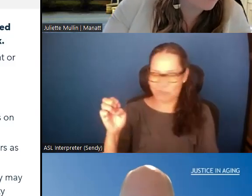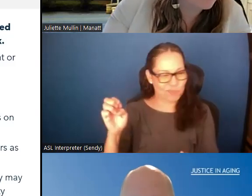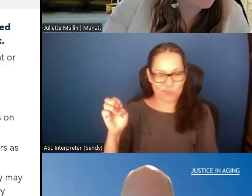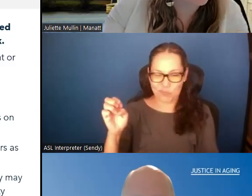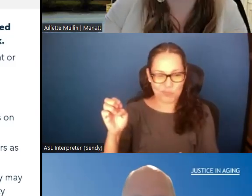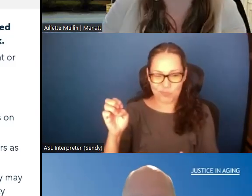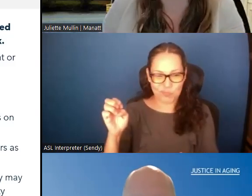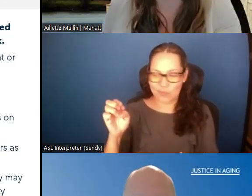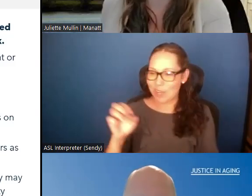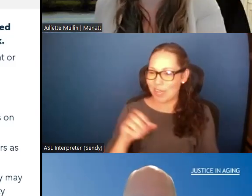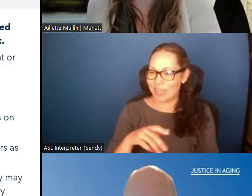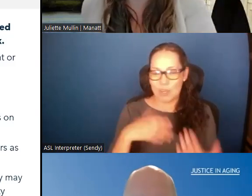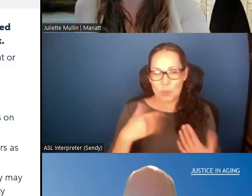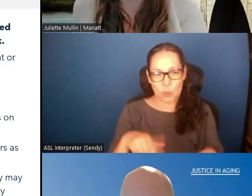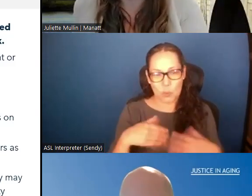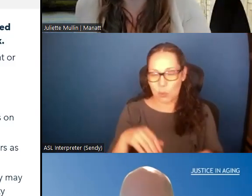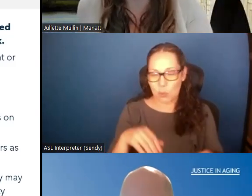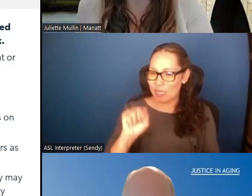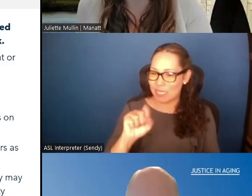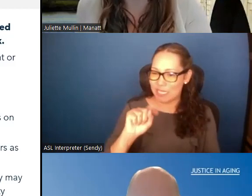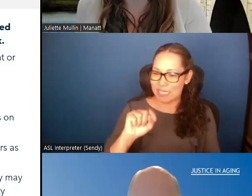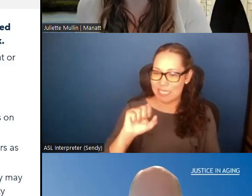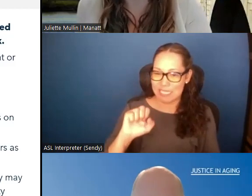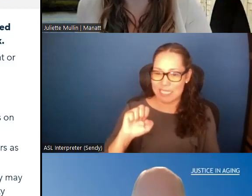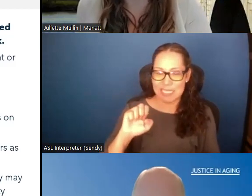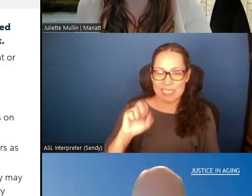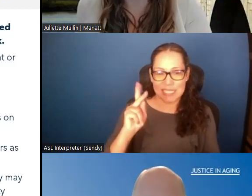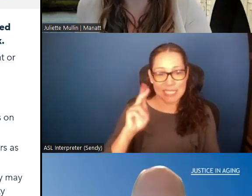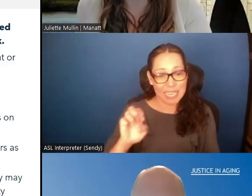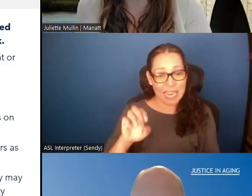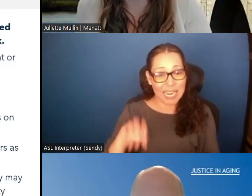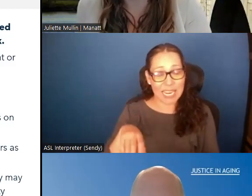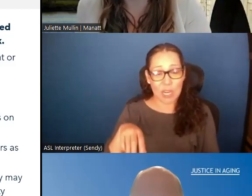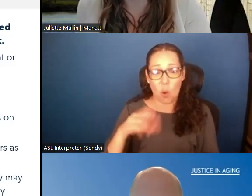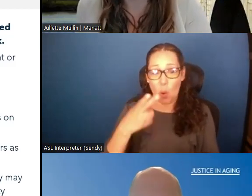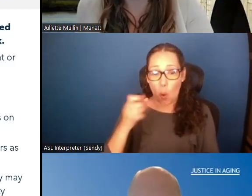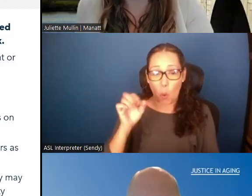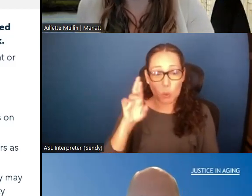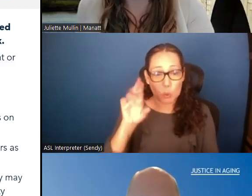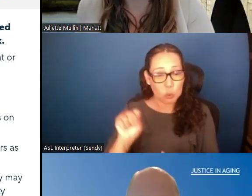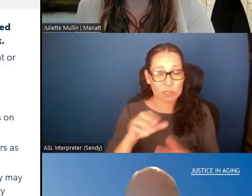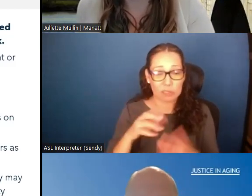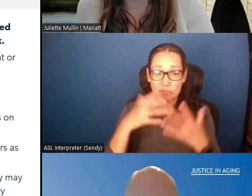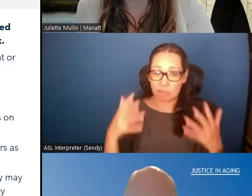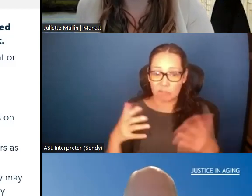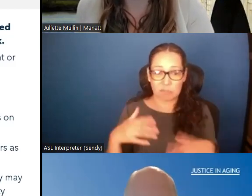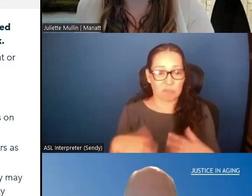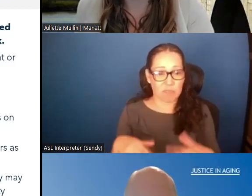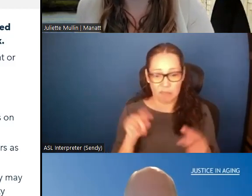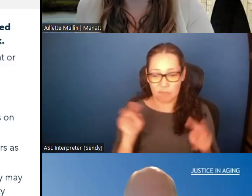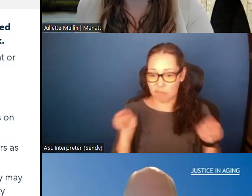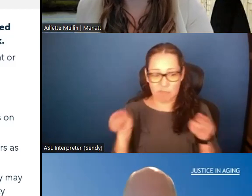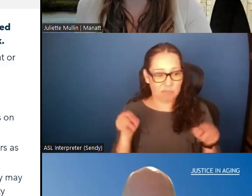other stakeholders, that's a lot of process and a lot of time and a lot of difficulty. And I can imagine in